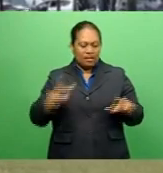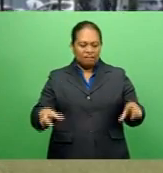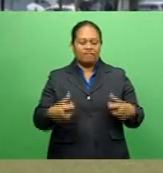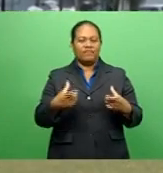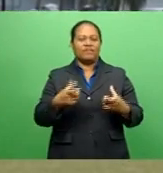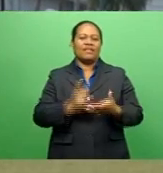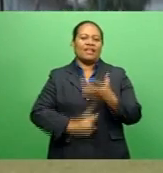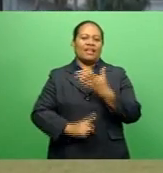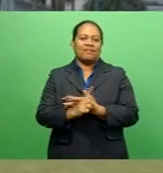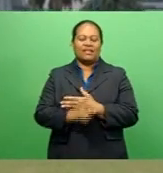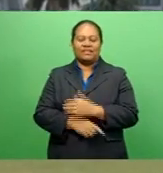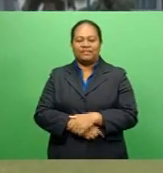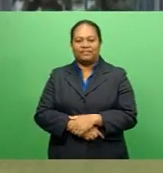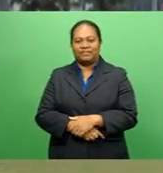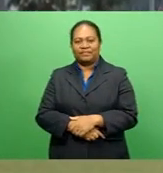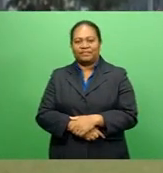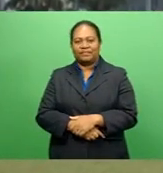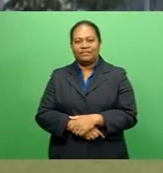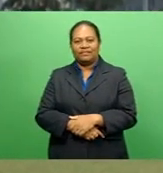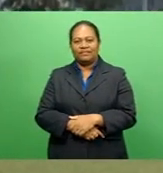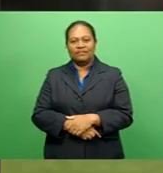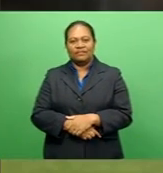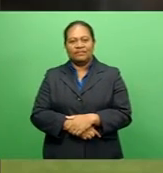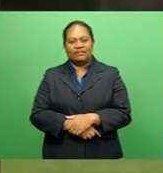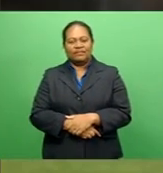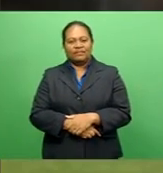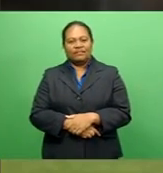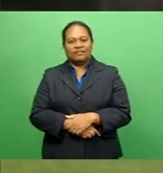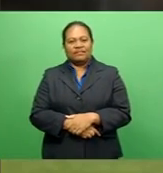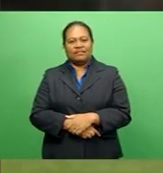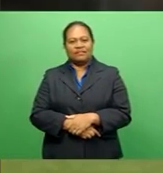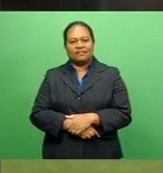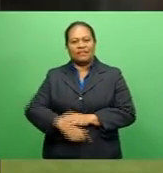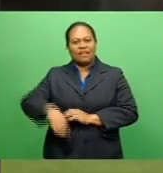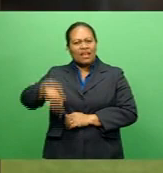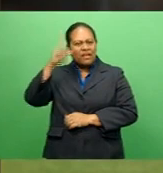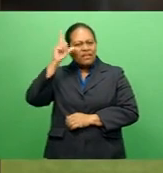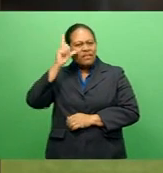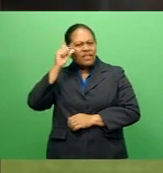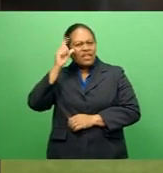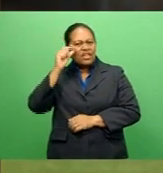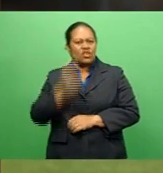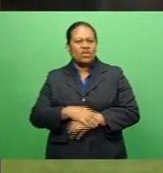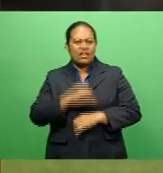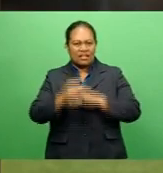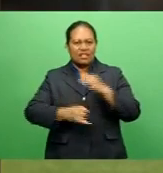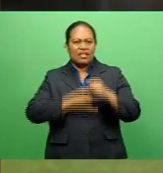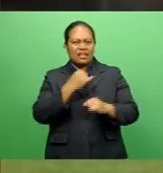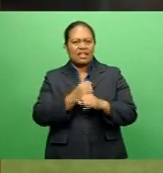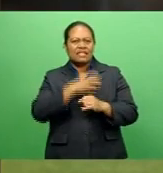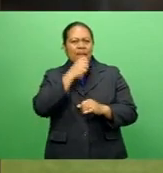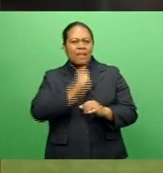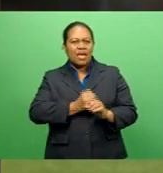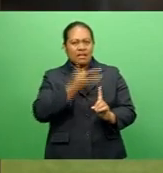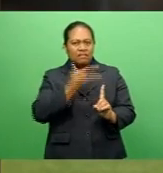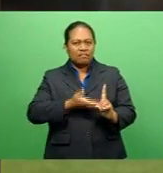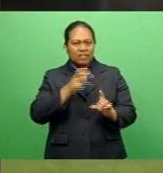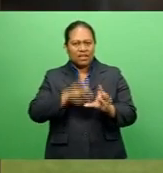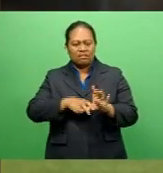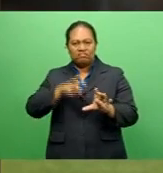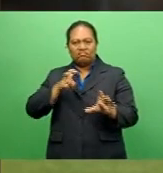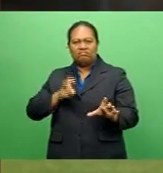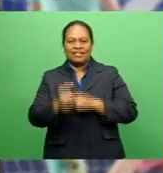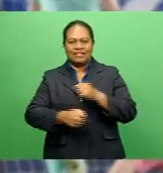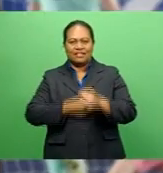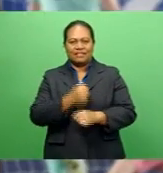held. Karlini Tavi, FBC Sports. Flying Fijian Nemani Nandolo has re-signed with the English club